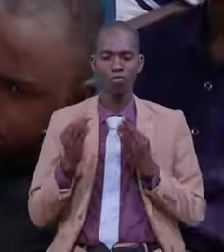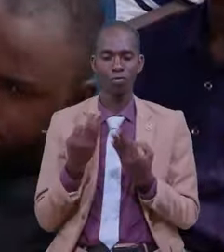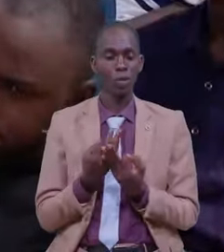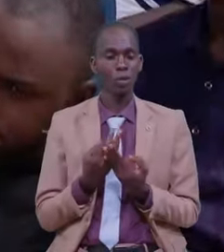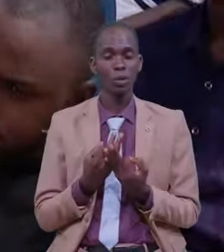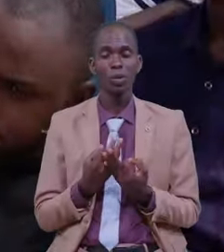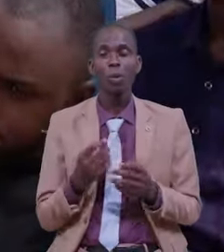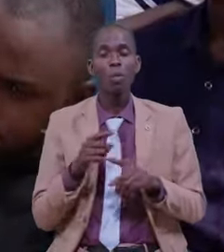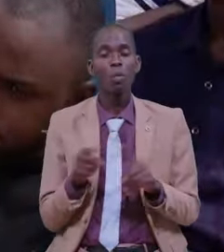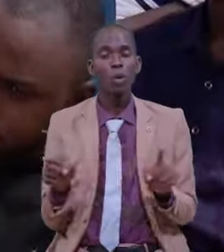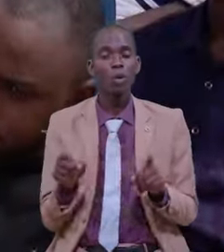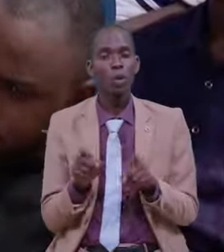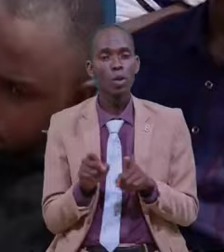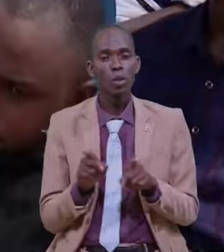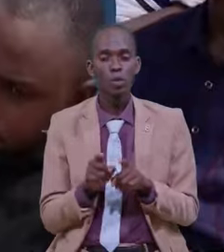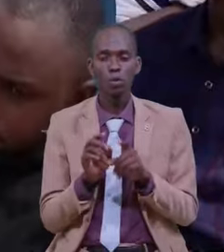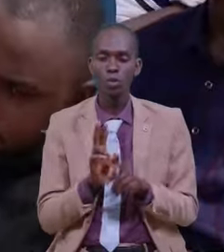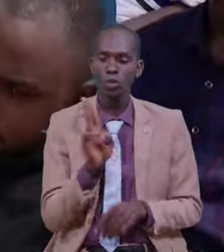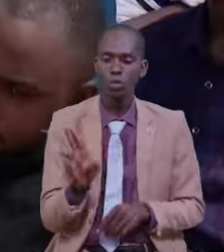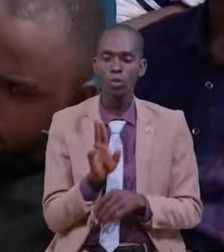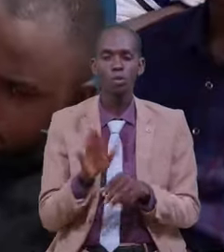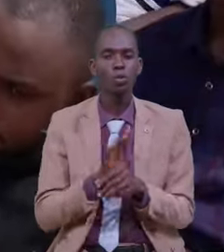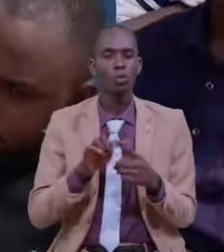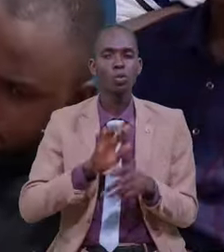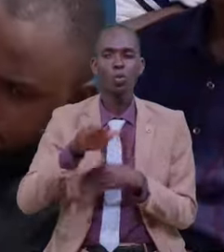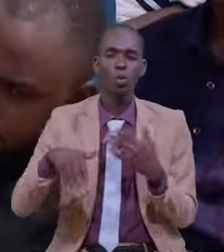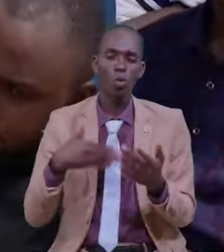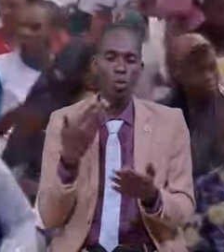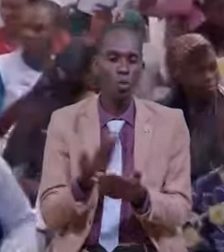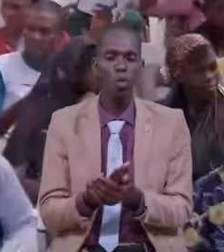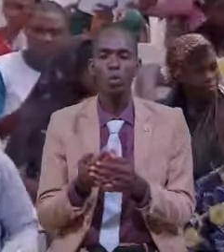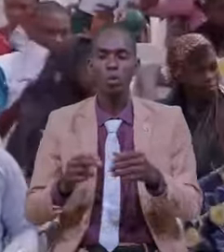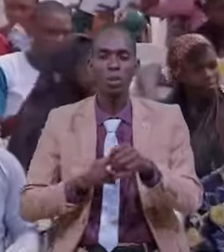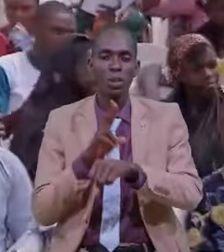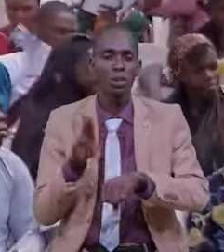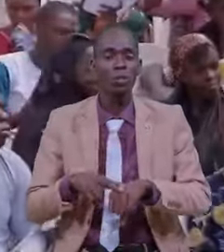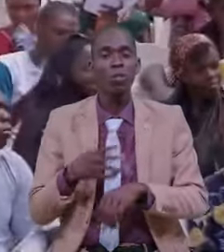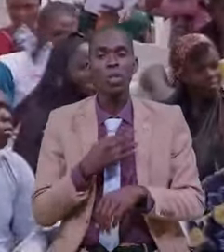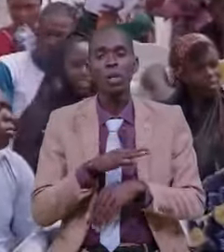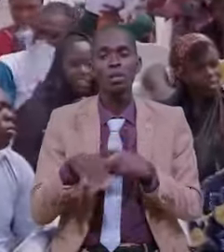useful unto the whole nation and all the